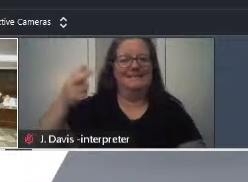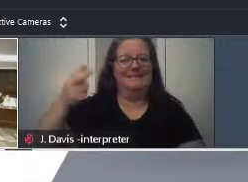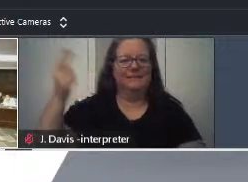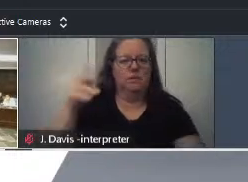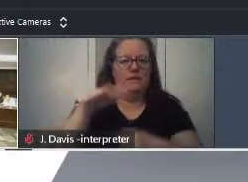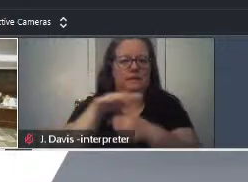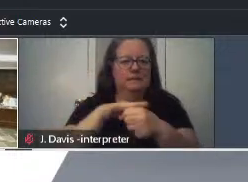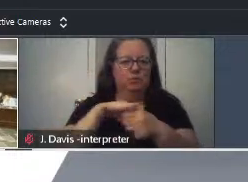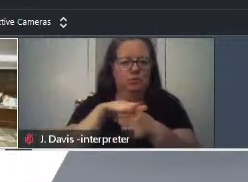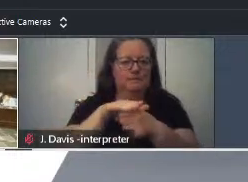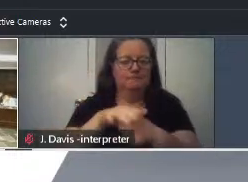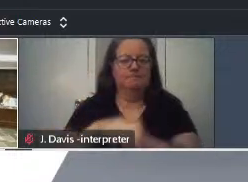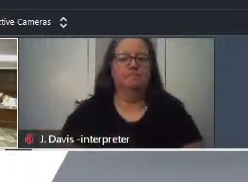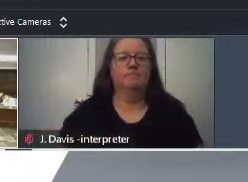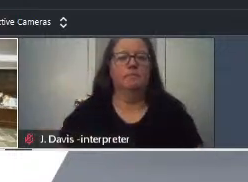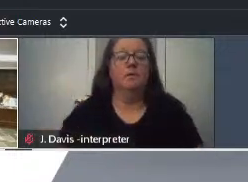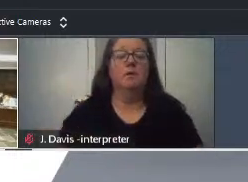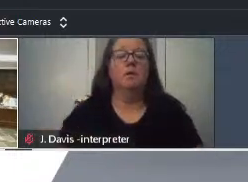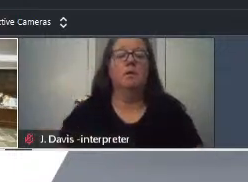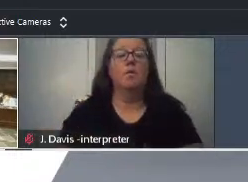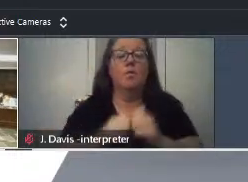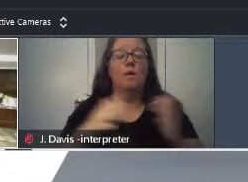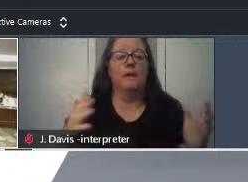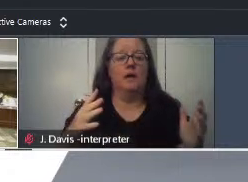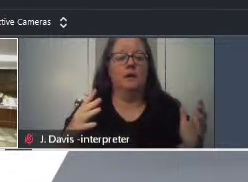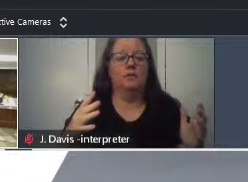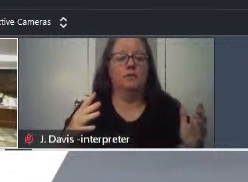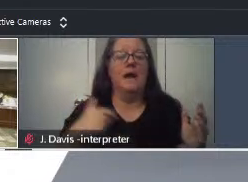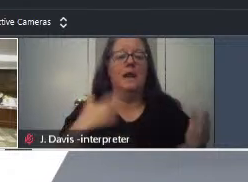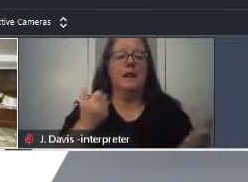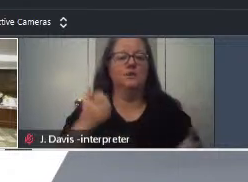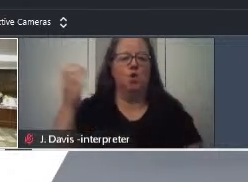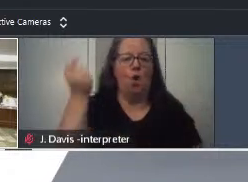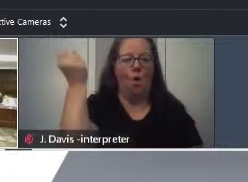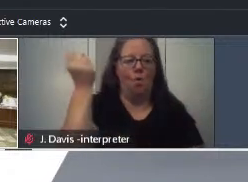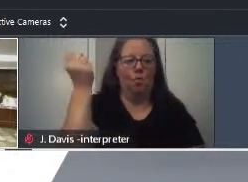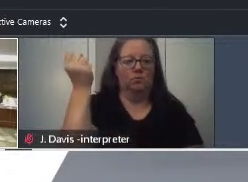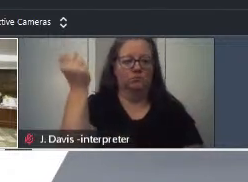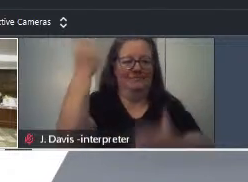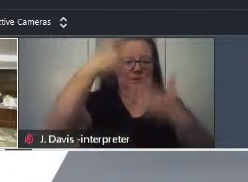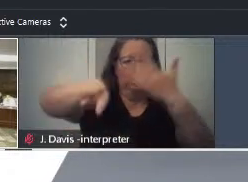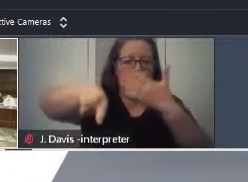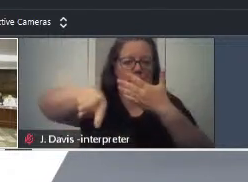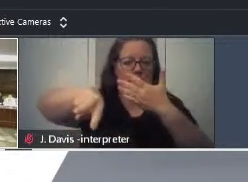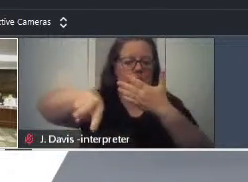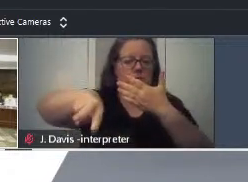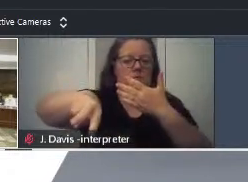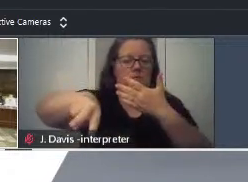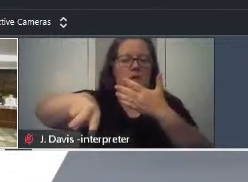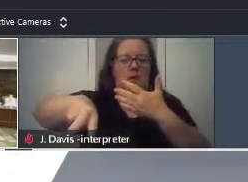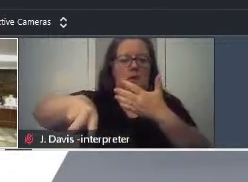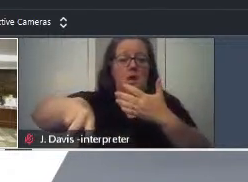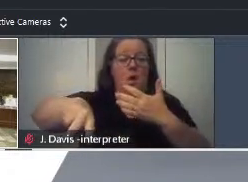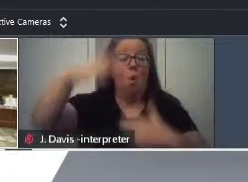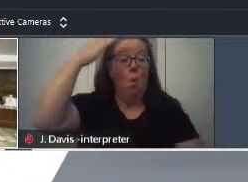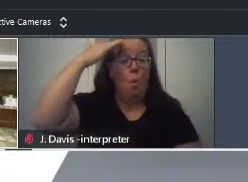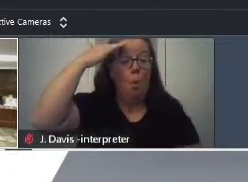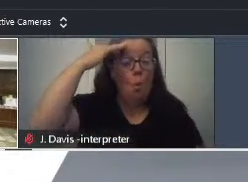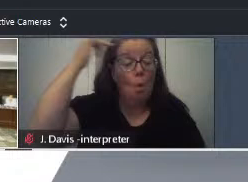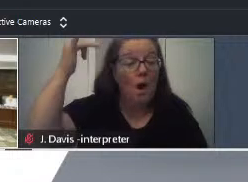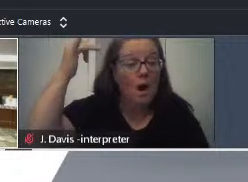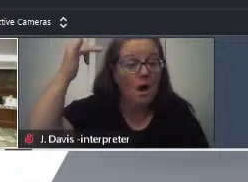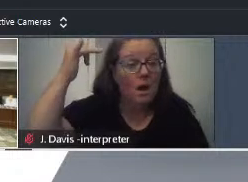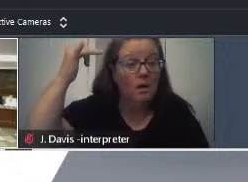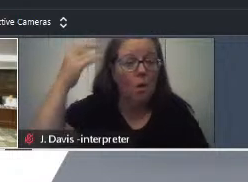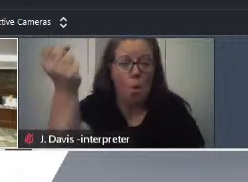second. Without objection, colleagues, I would like to hold this item for 2 weeks. And I am not,